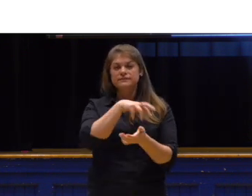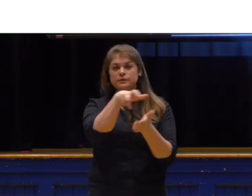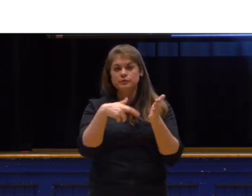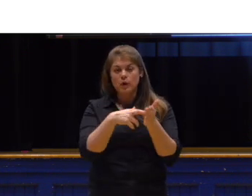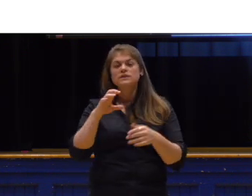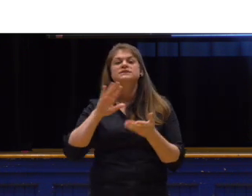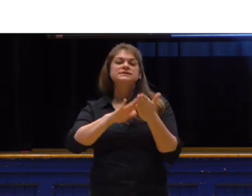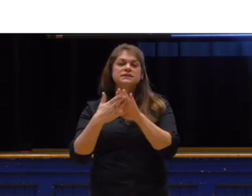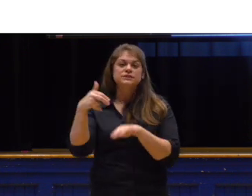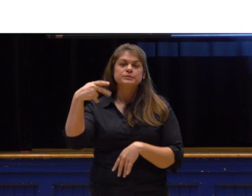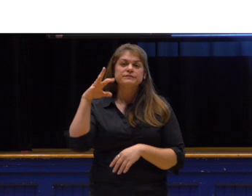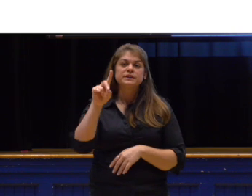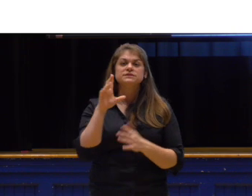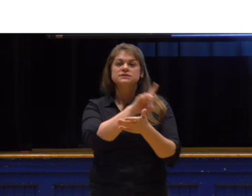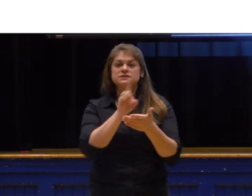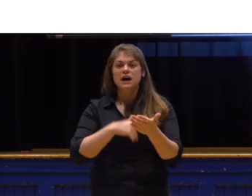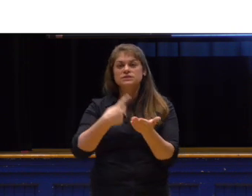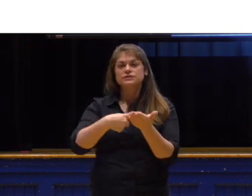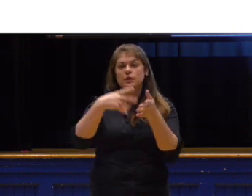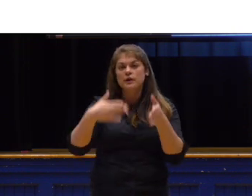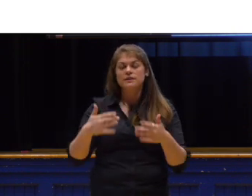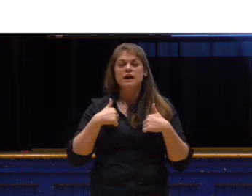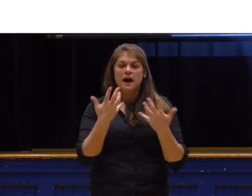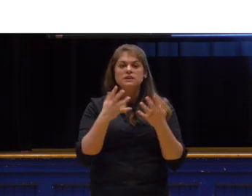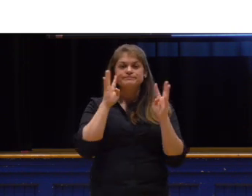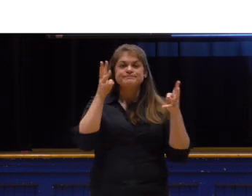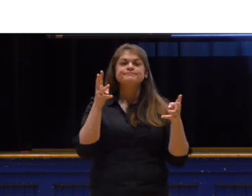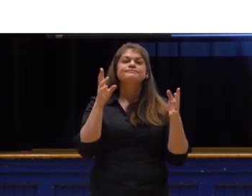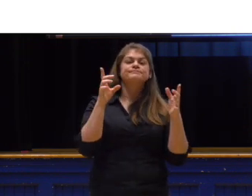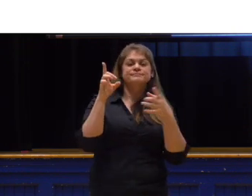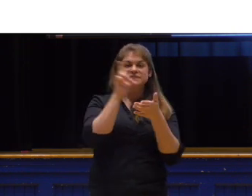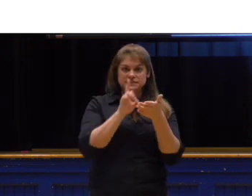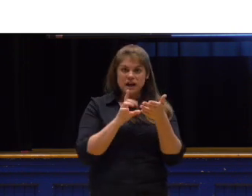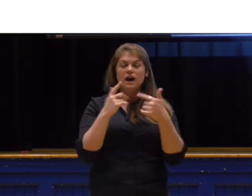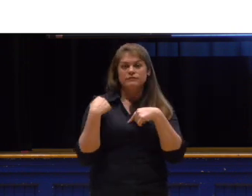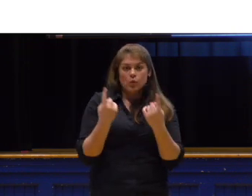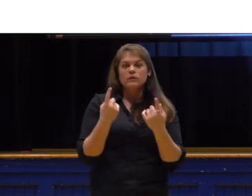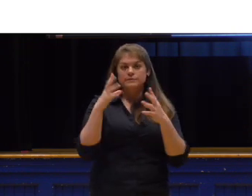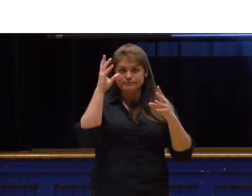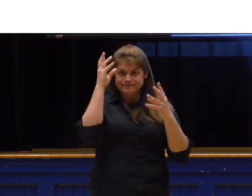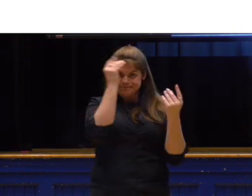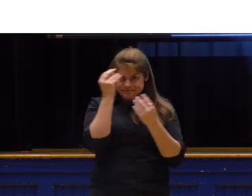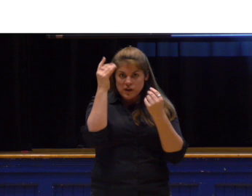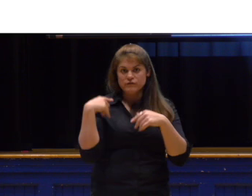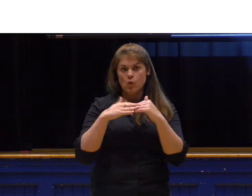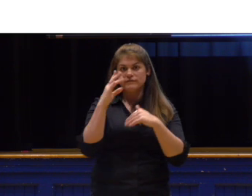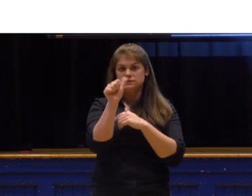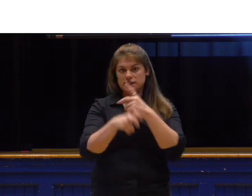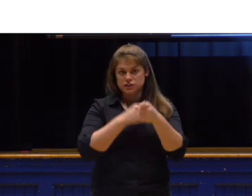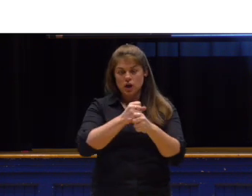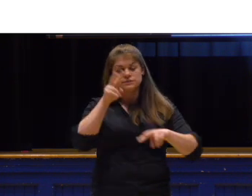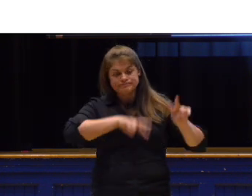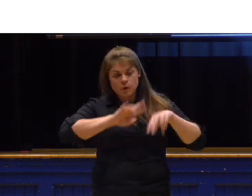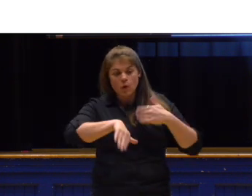City of Springfield and their design consultant, Fuss & O'Neill, have advanced the design of the project over almost the past decade. They oversee all design